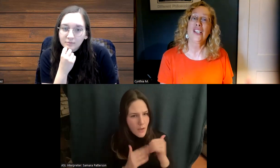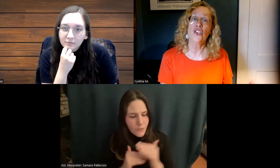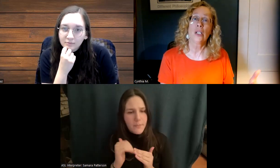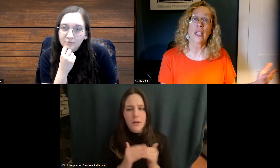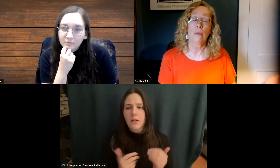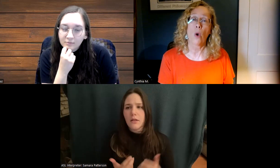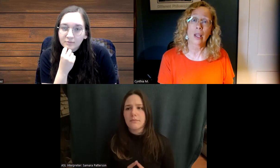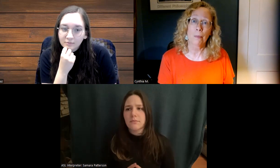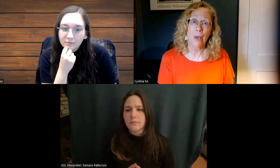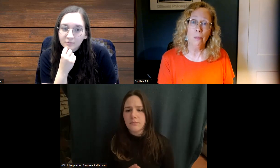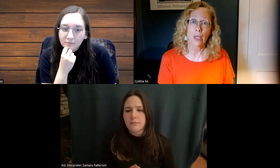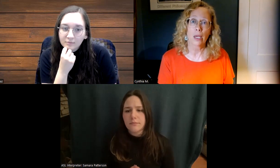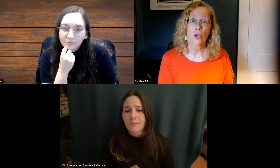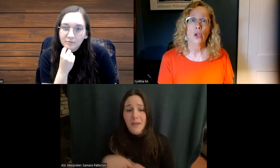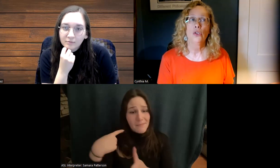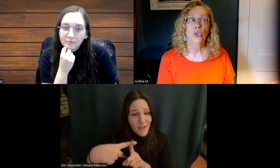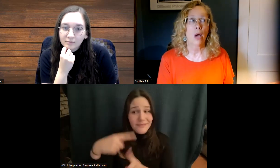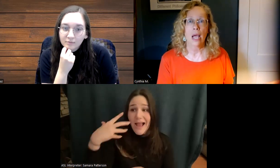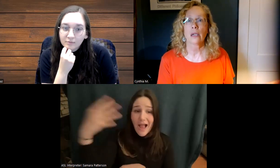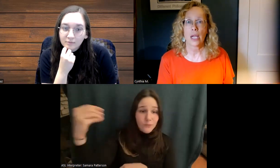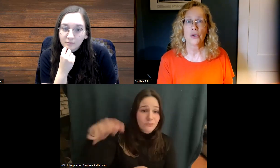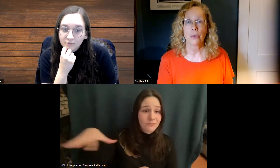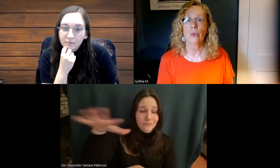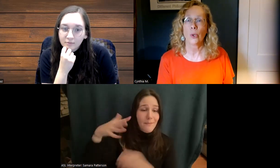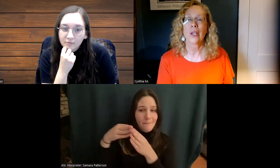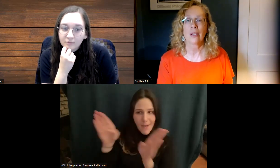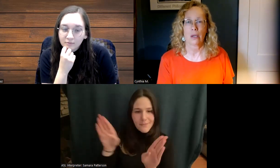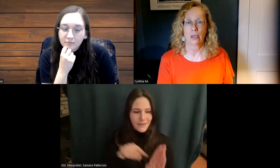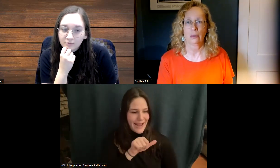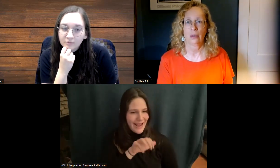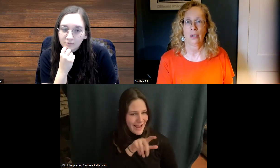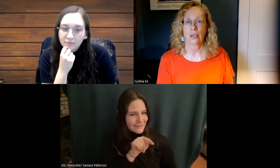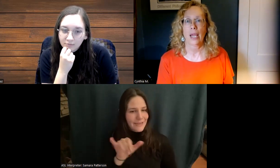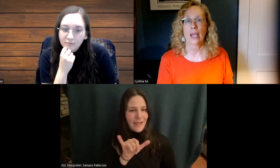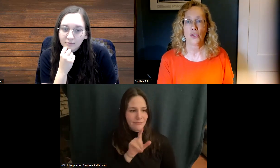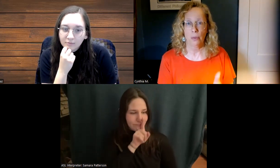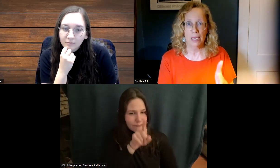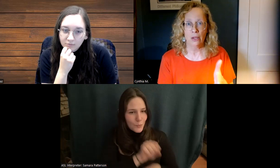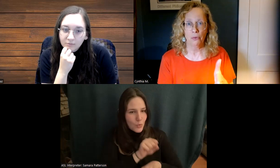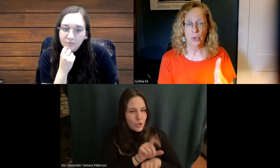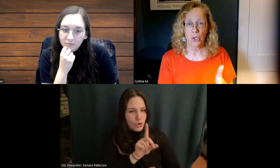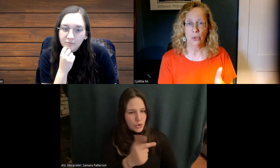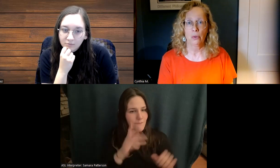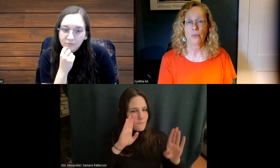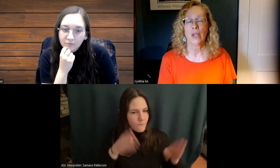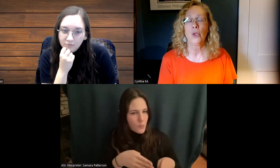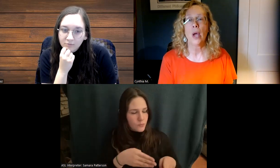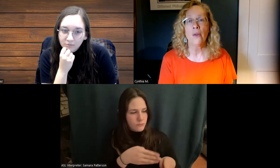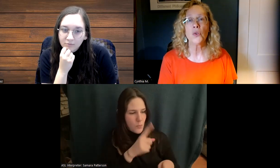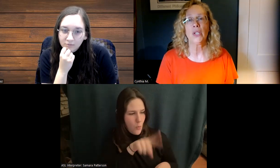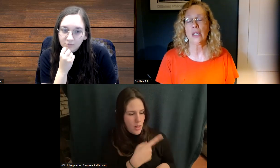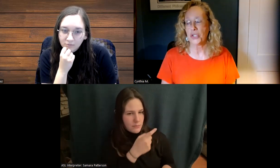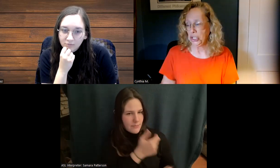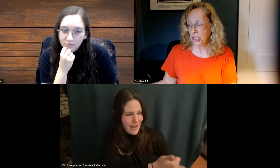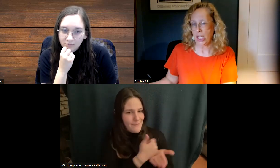then additionally, while in public, to act like a true working dog and to be there for you. If you